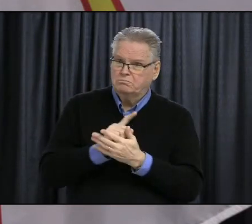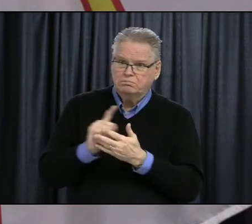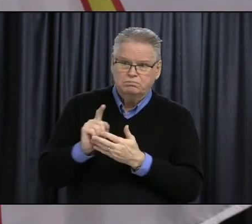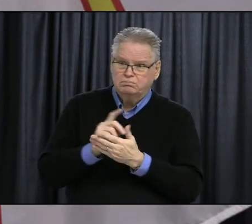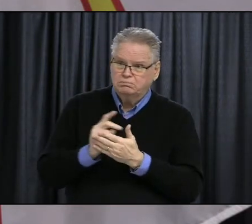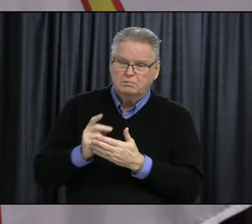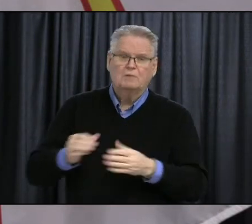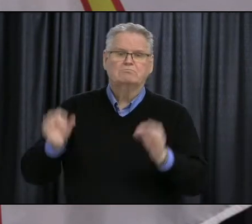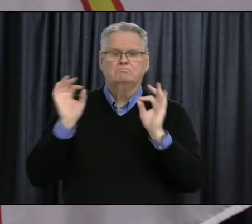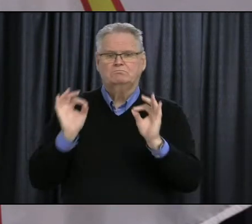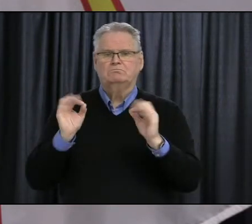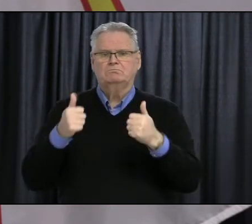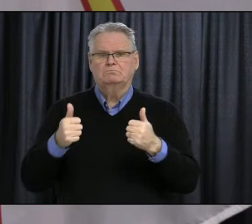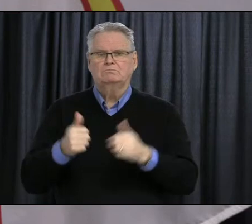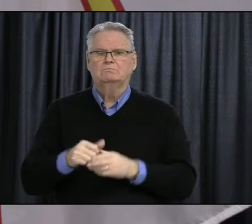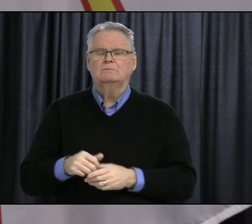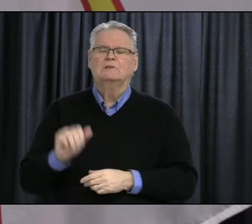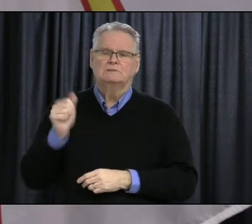recovered.